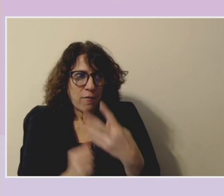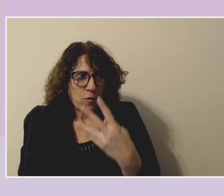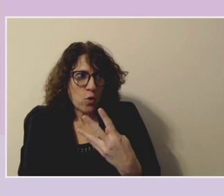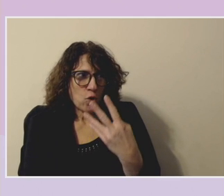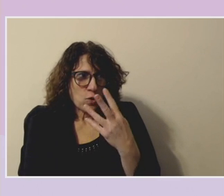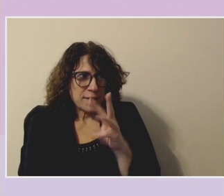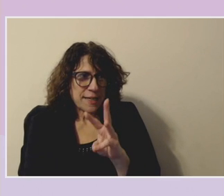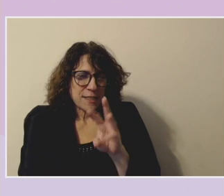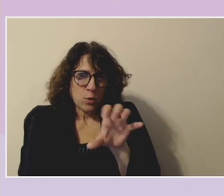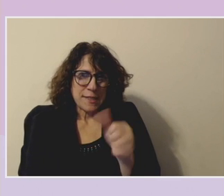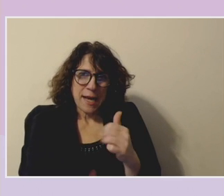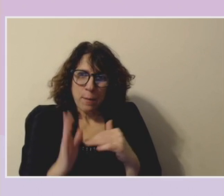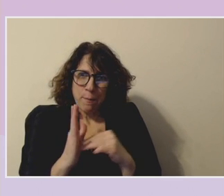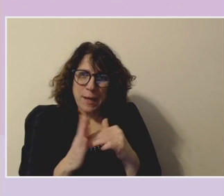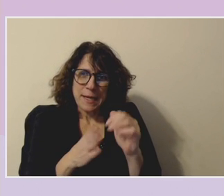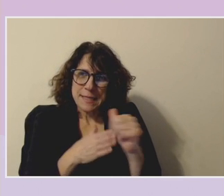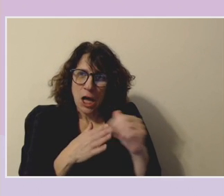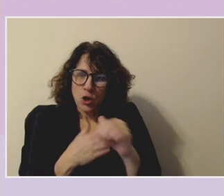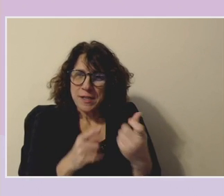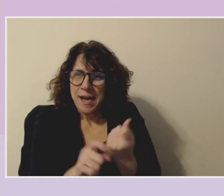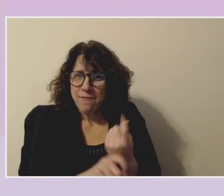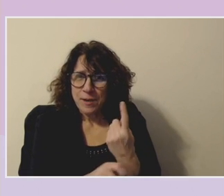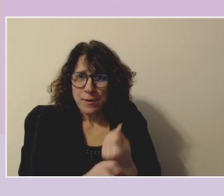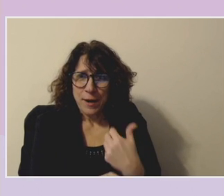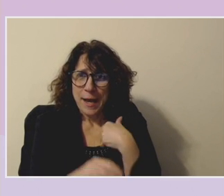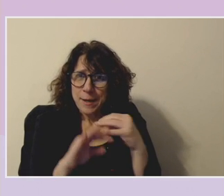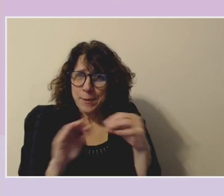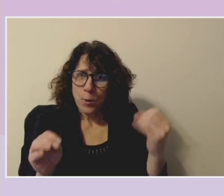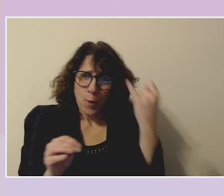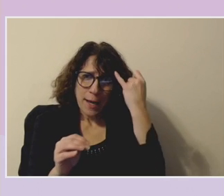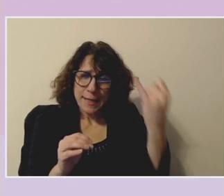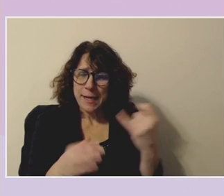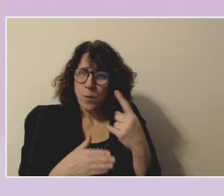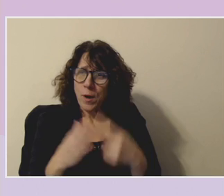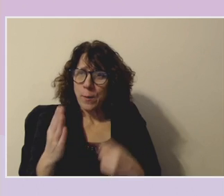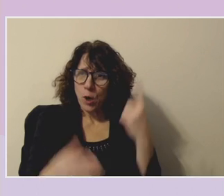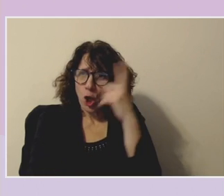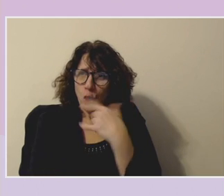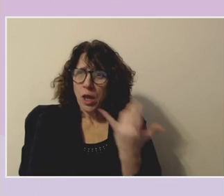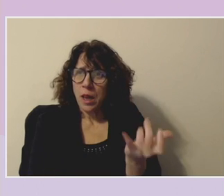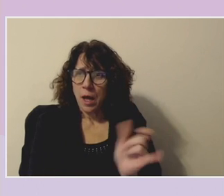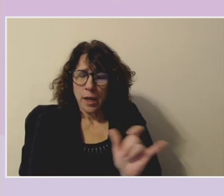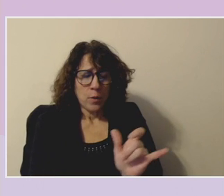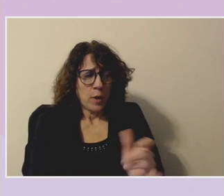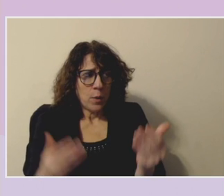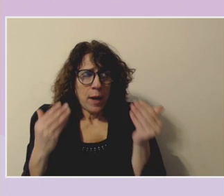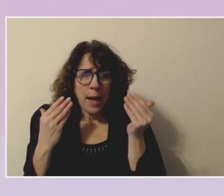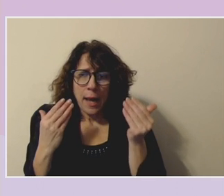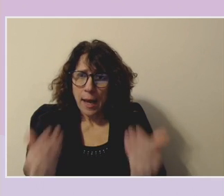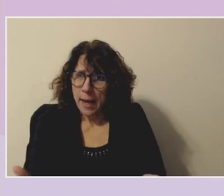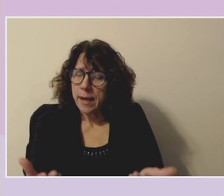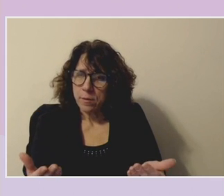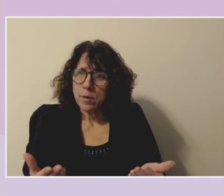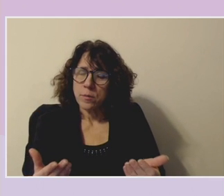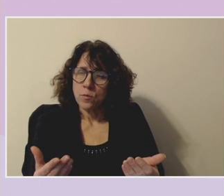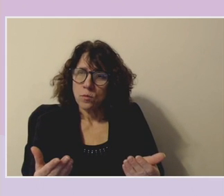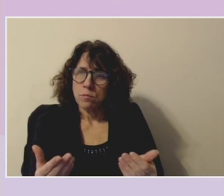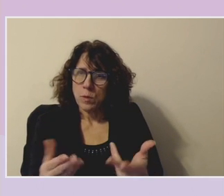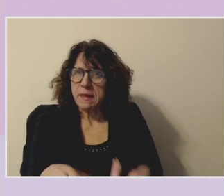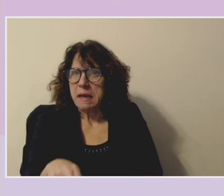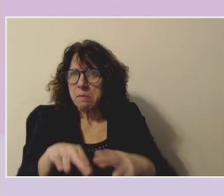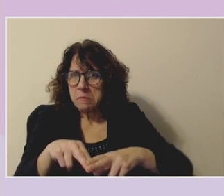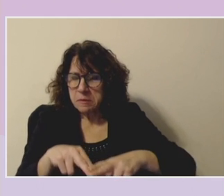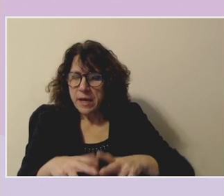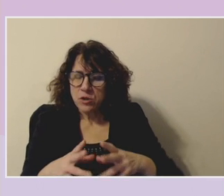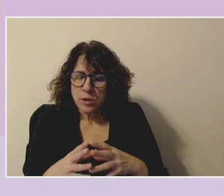a year. We had no idea what this was going to look like. So we moved forward with the expansion,